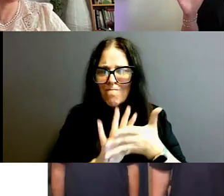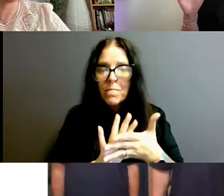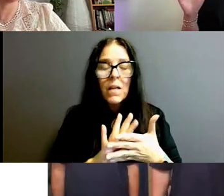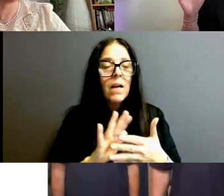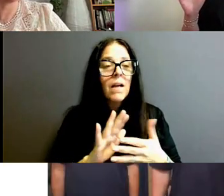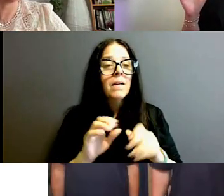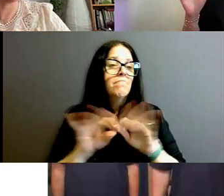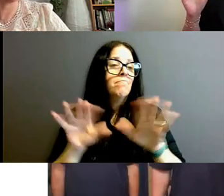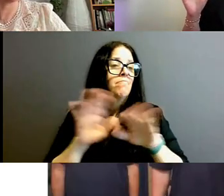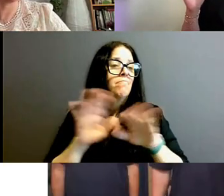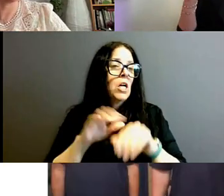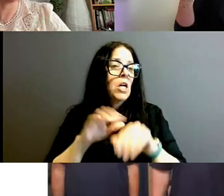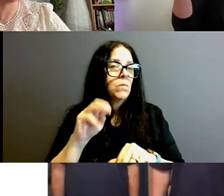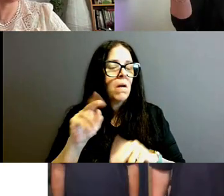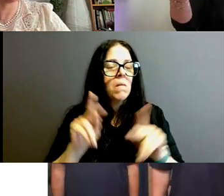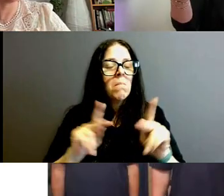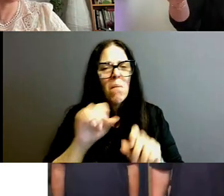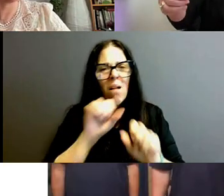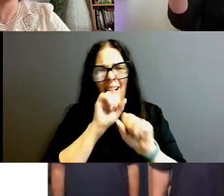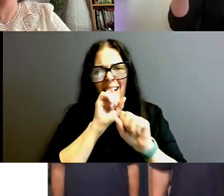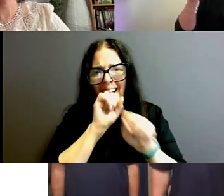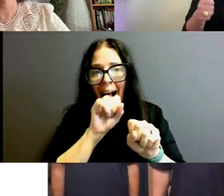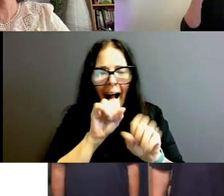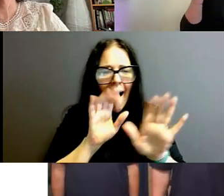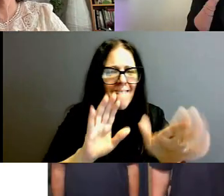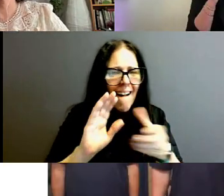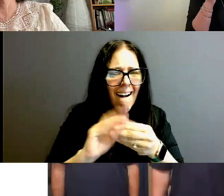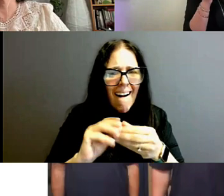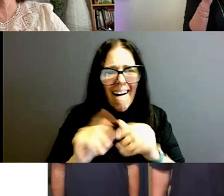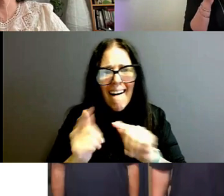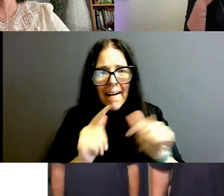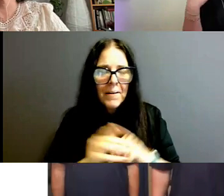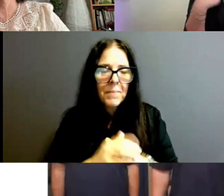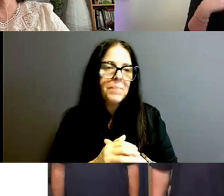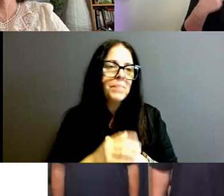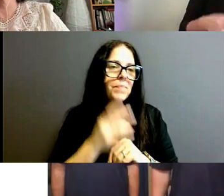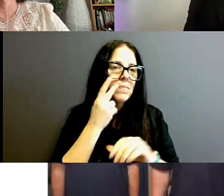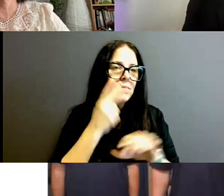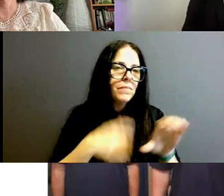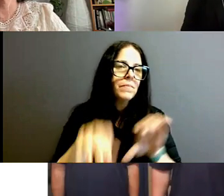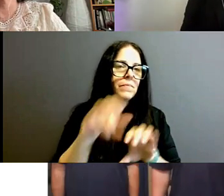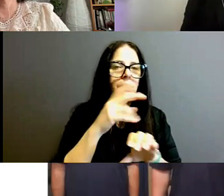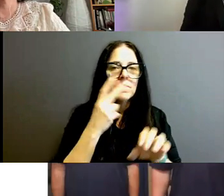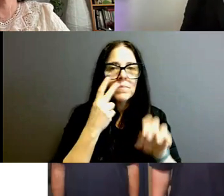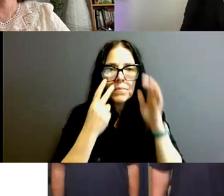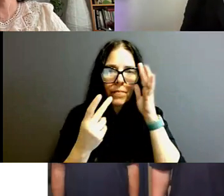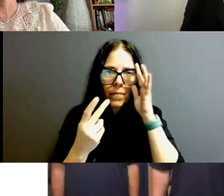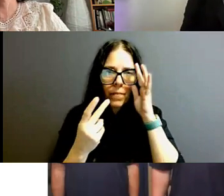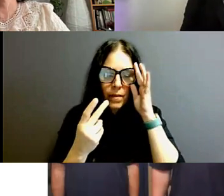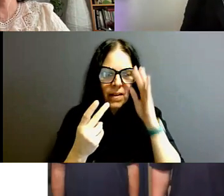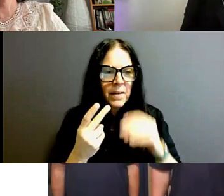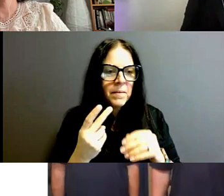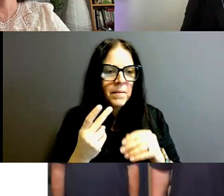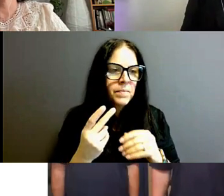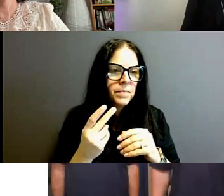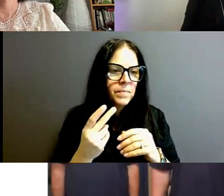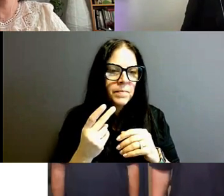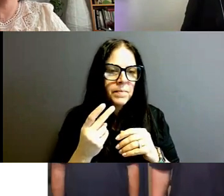it. I just have on the top of that, you see 2 people in blue Sudbury